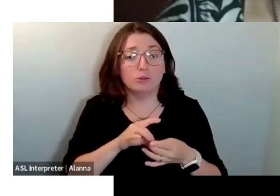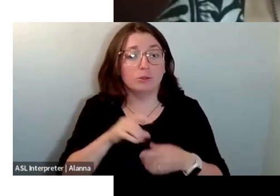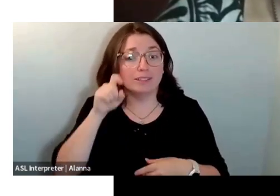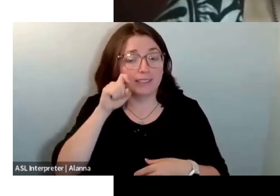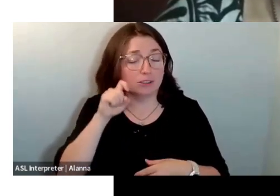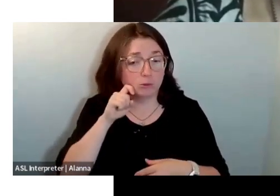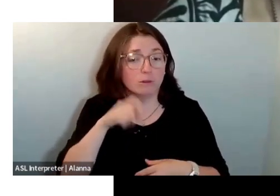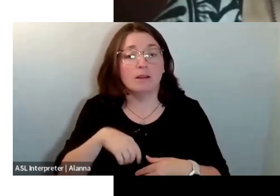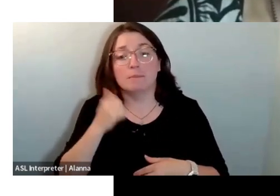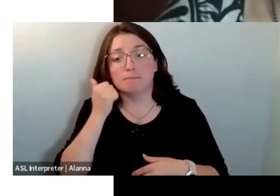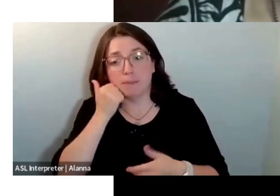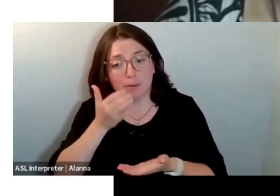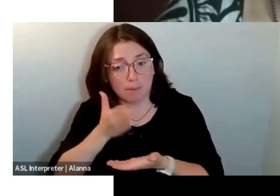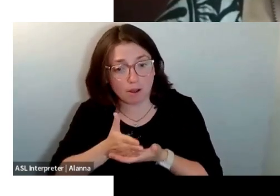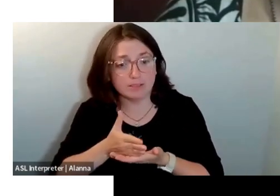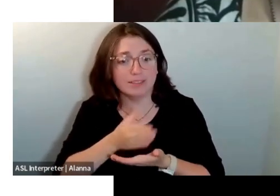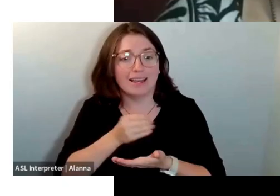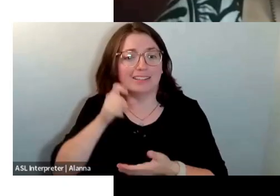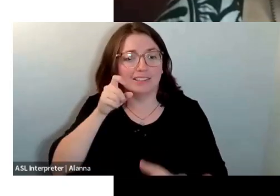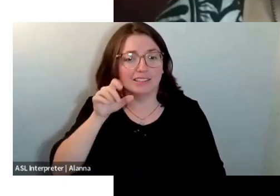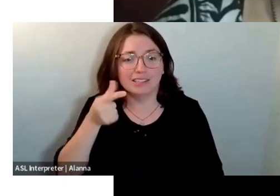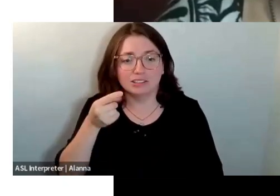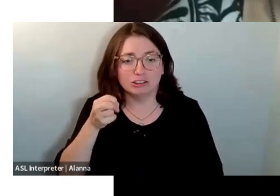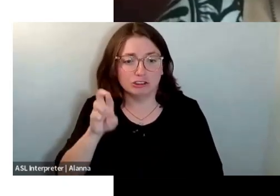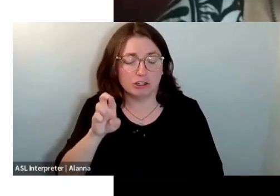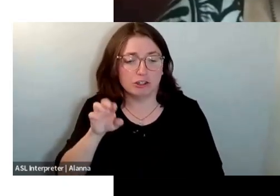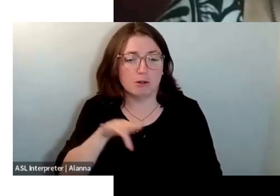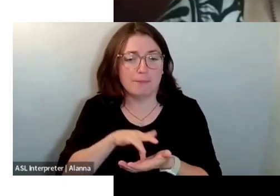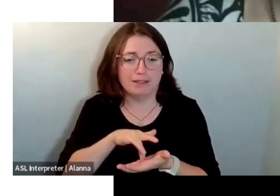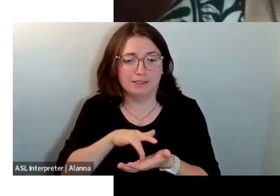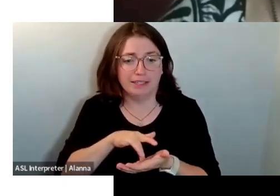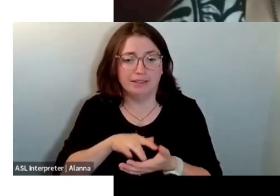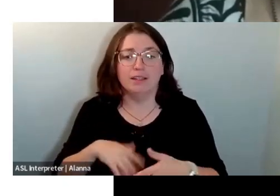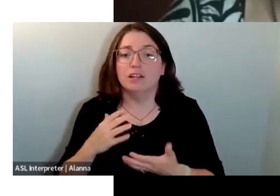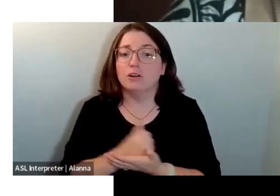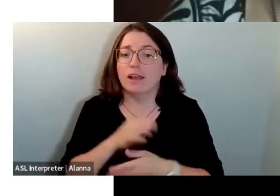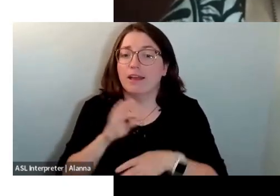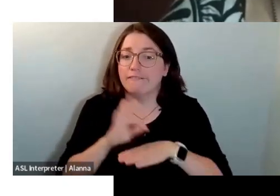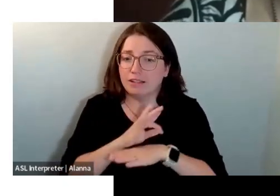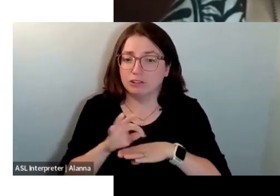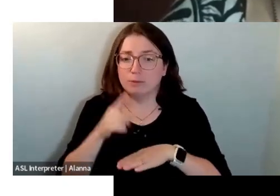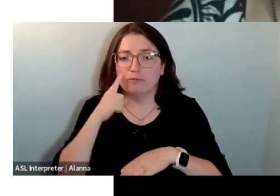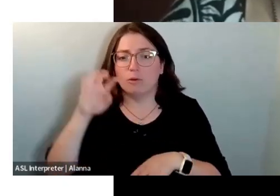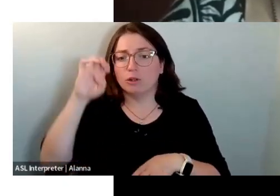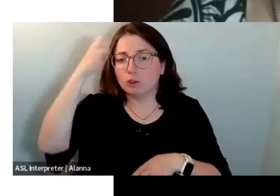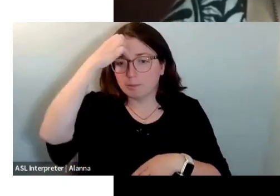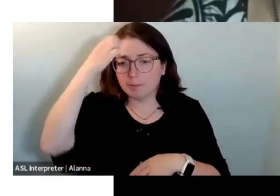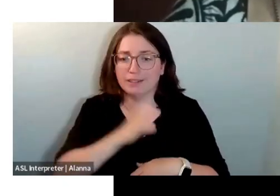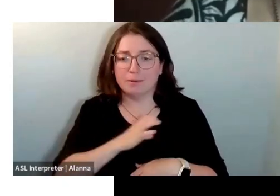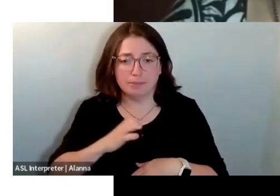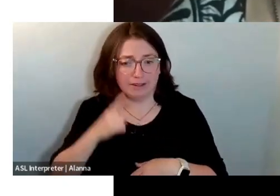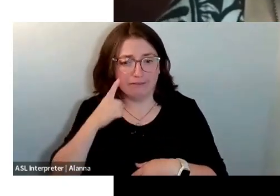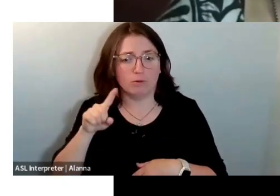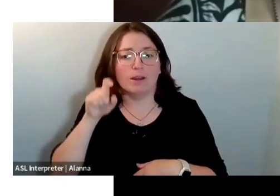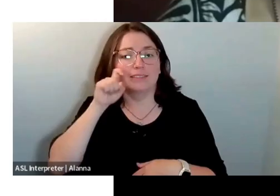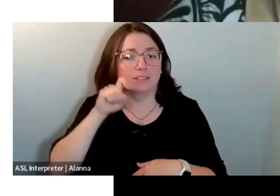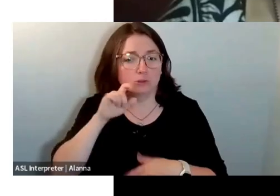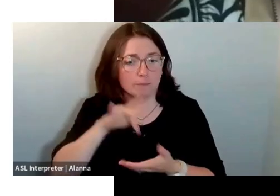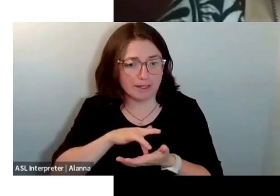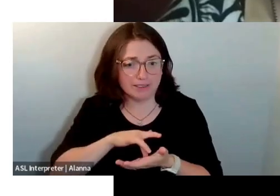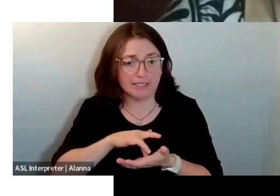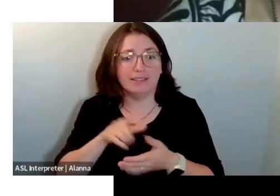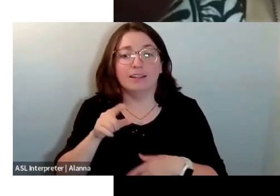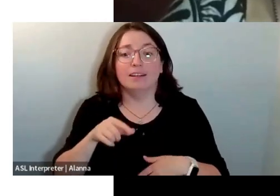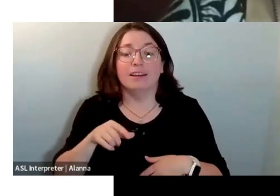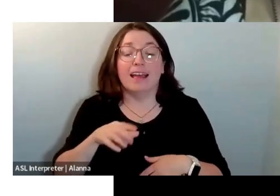earning fellowships from the European Committee on Sexual Medicine and the International Society for the Study of Women's Sexual Health,